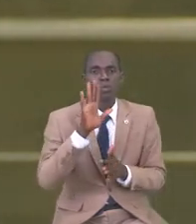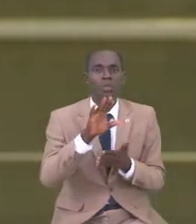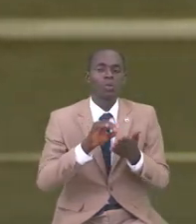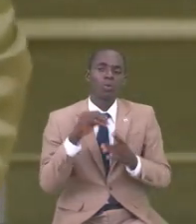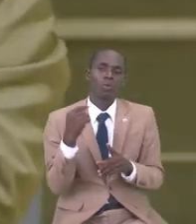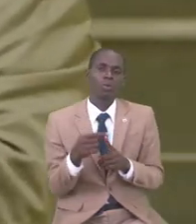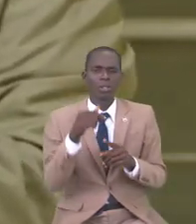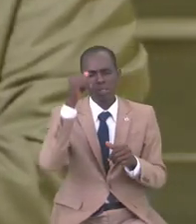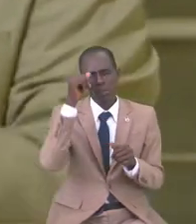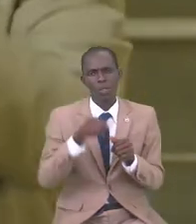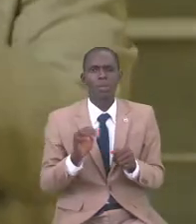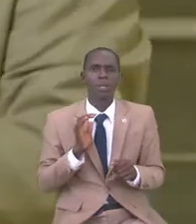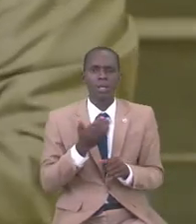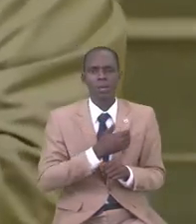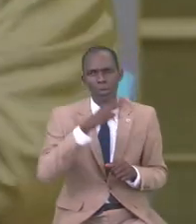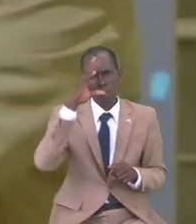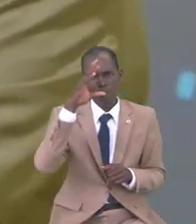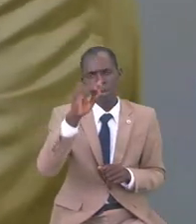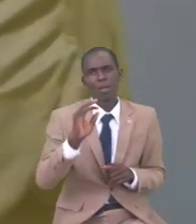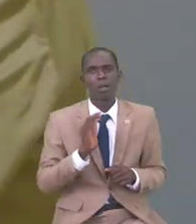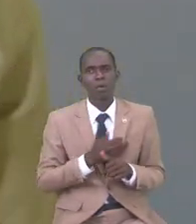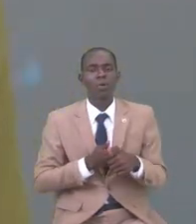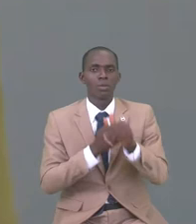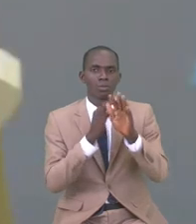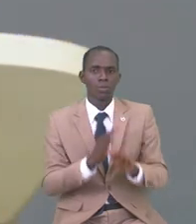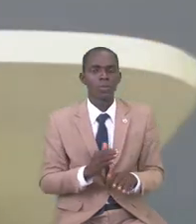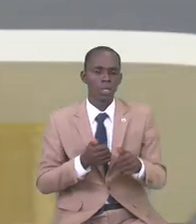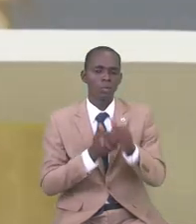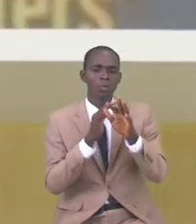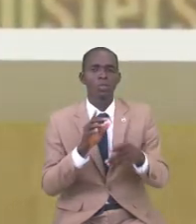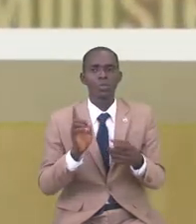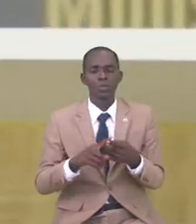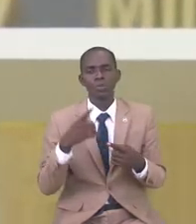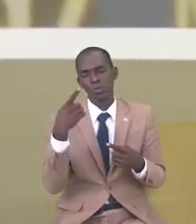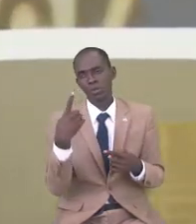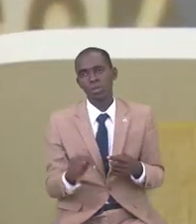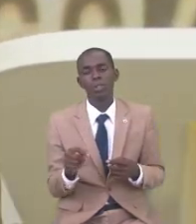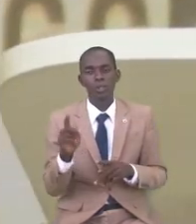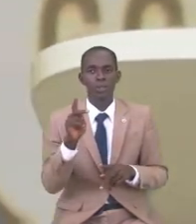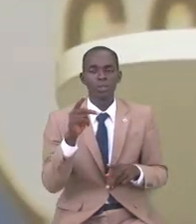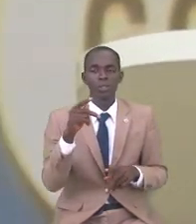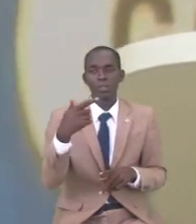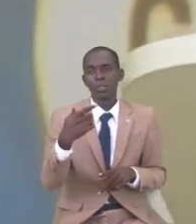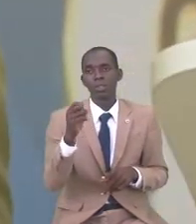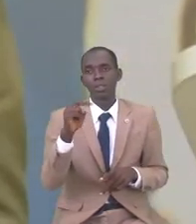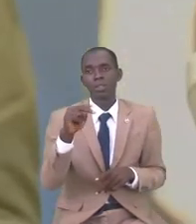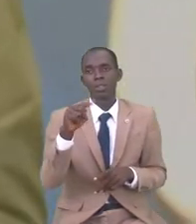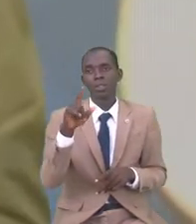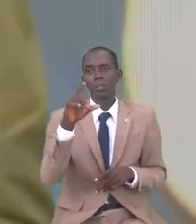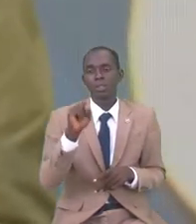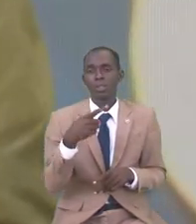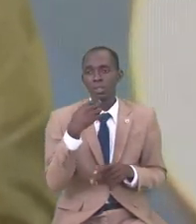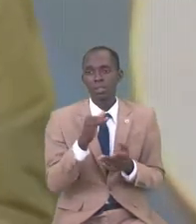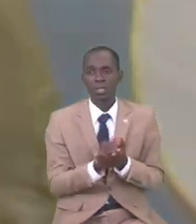remember our man, our apostle, the apostle to the Gentiles in the New Testament. He said, according